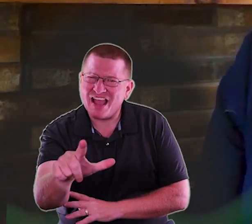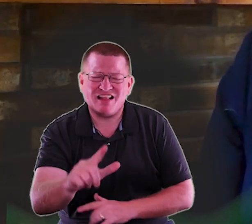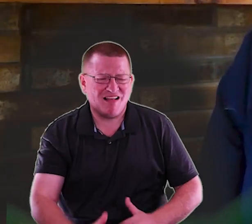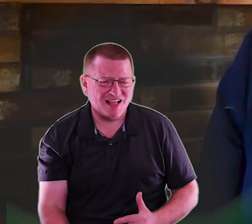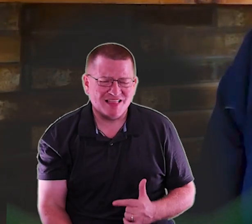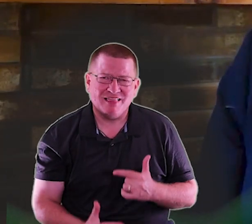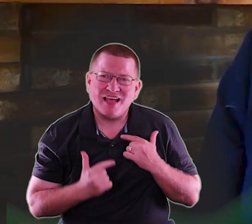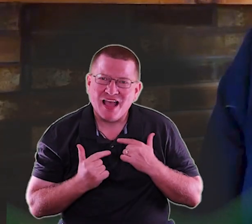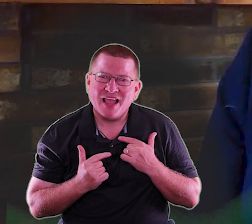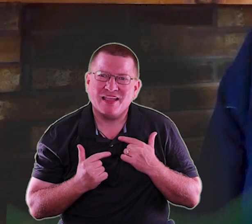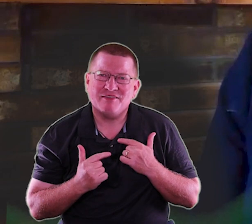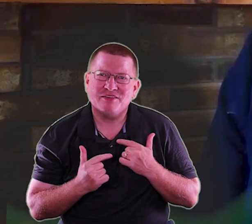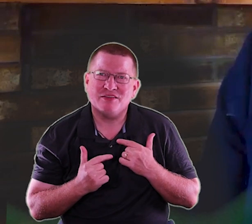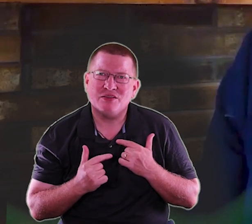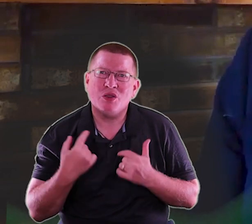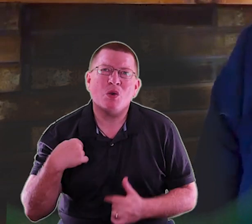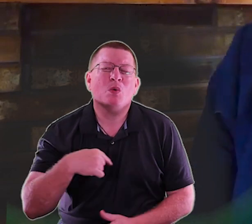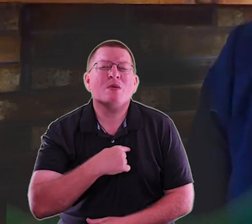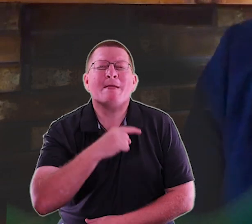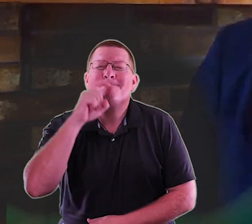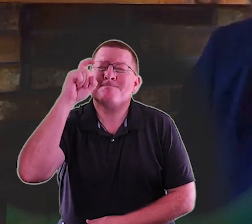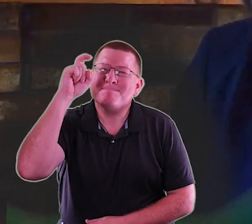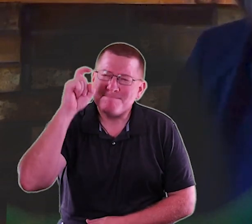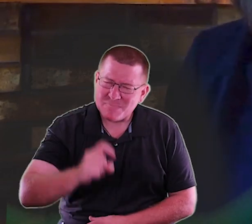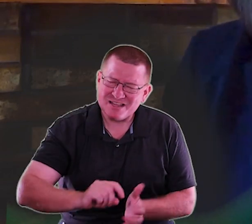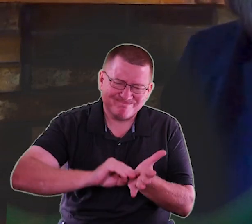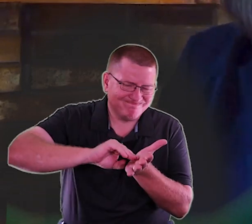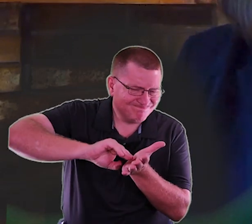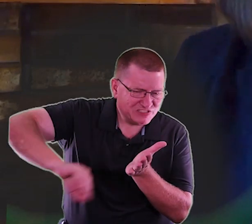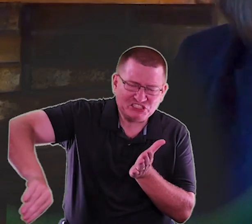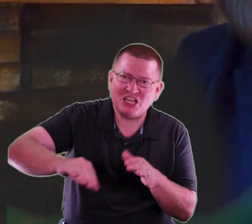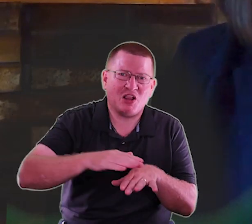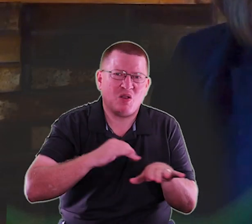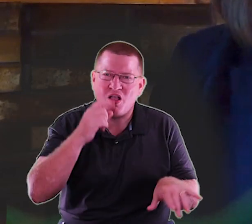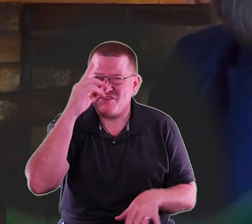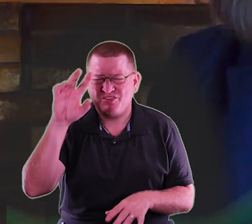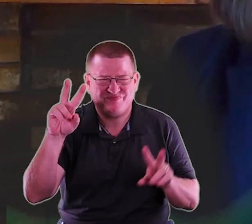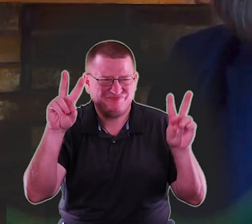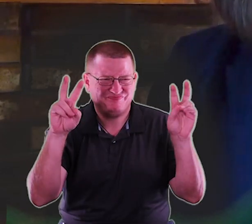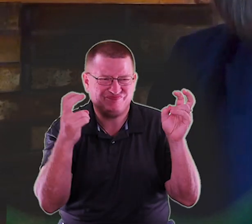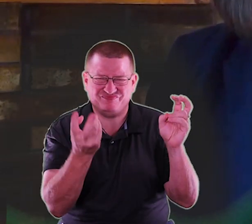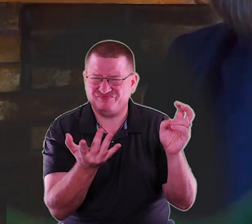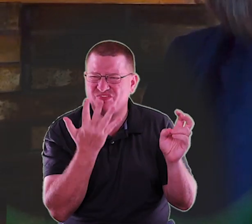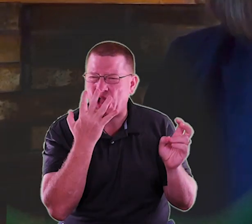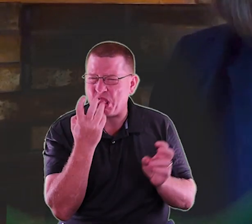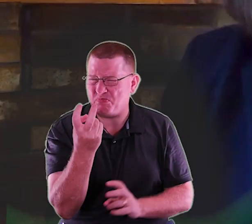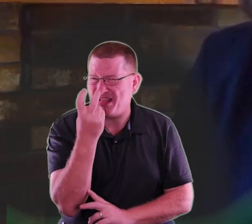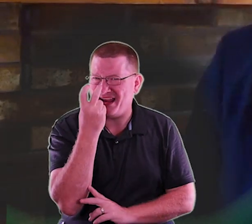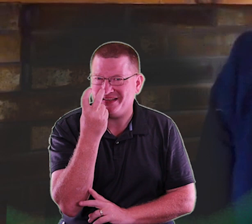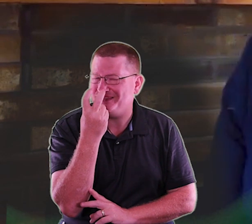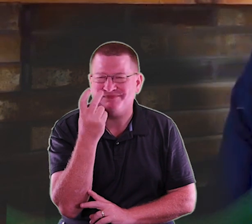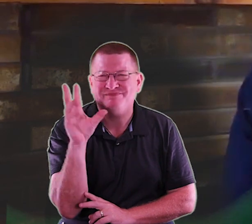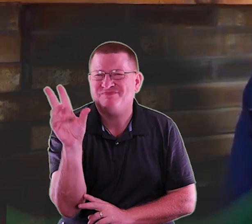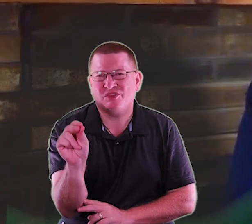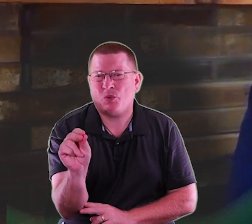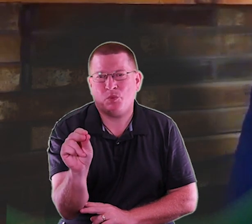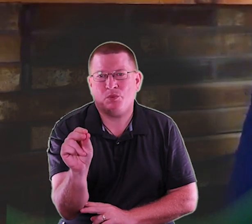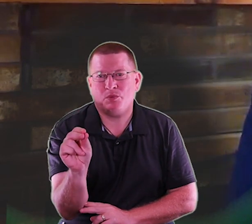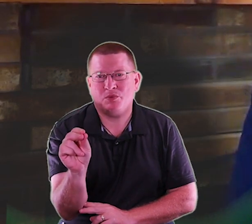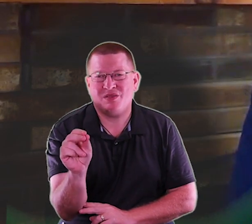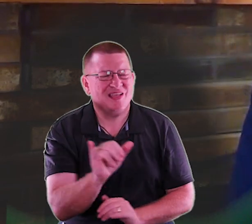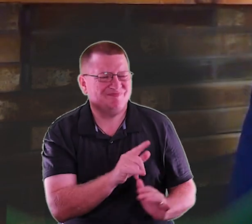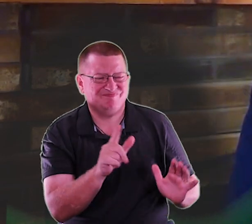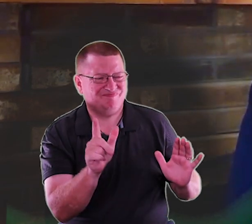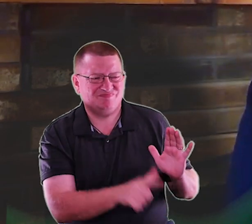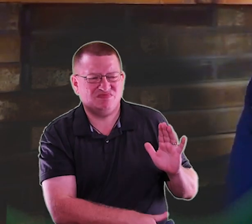alive. We must reject calls for colorblindness. That diminishes and washes